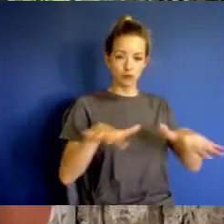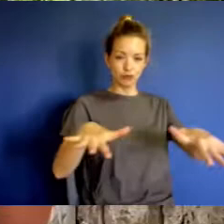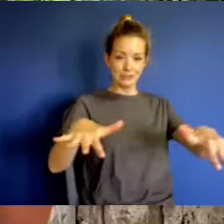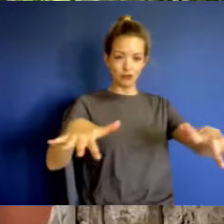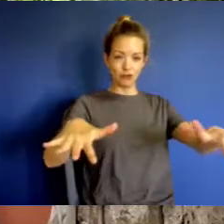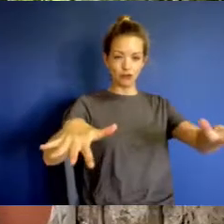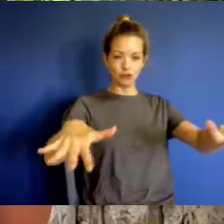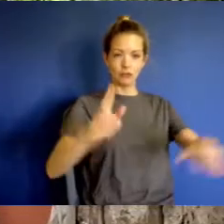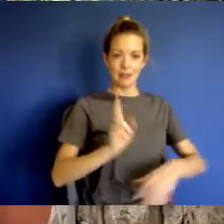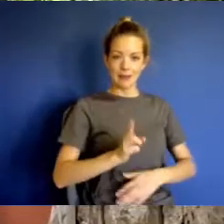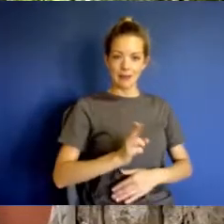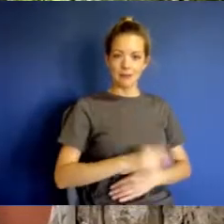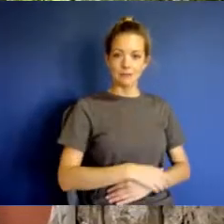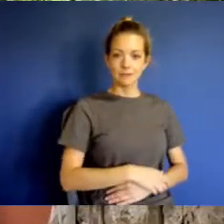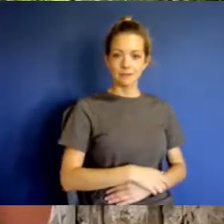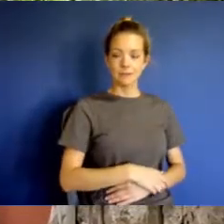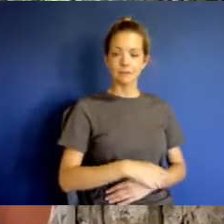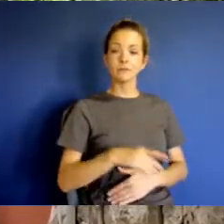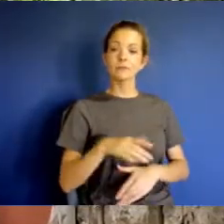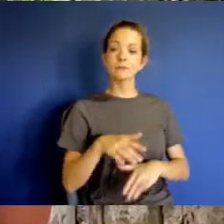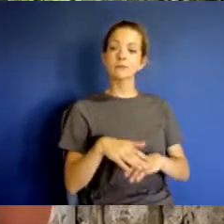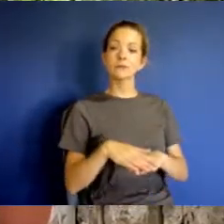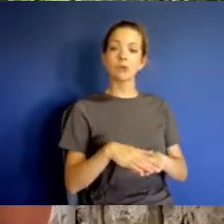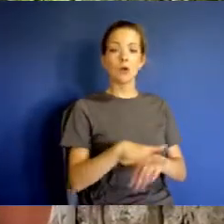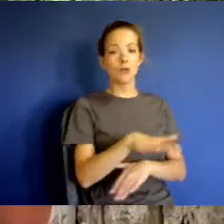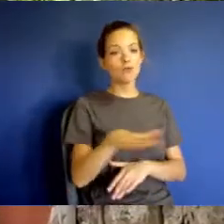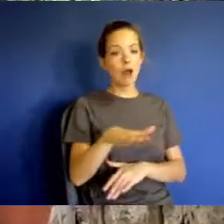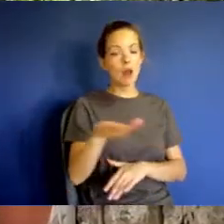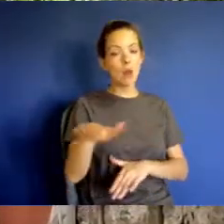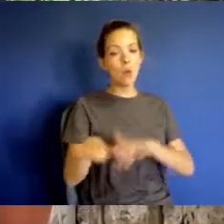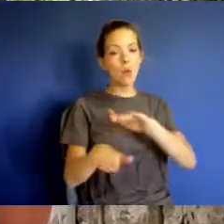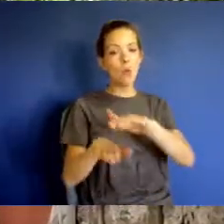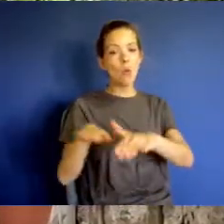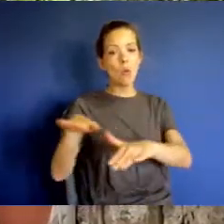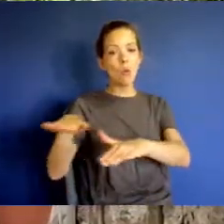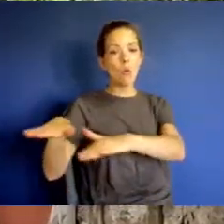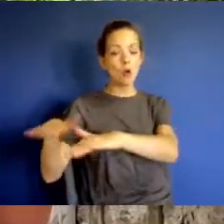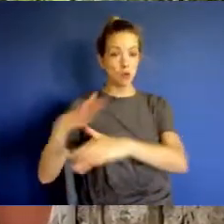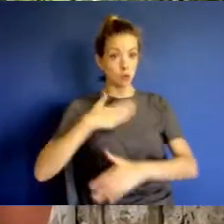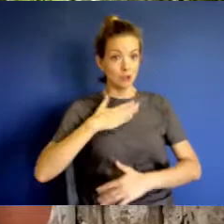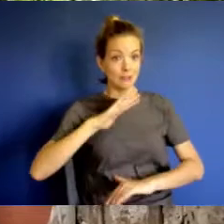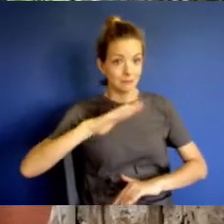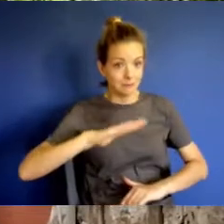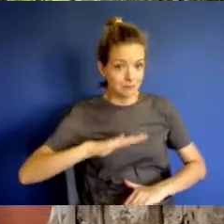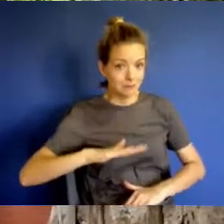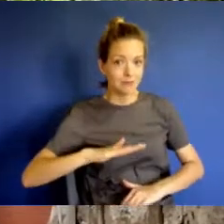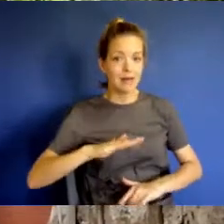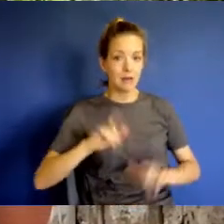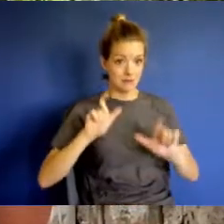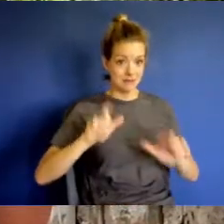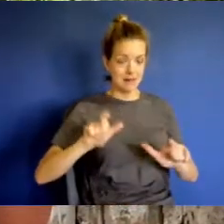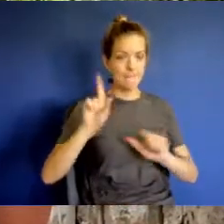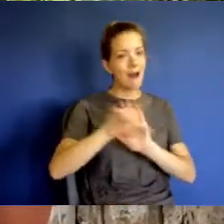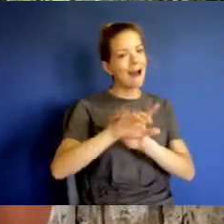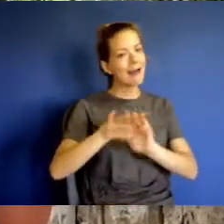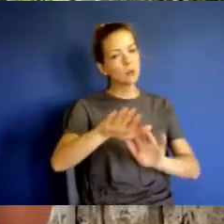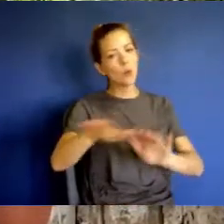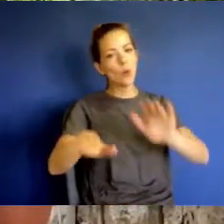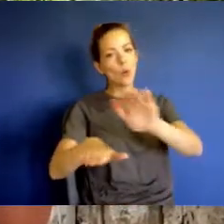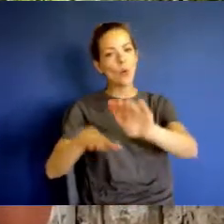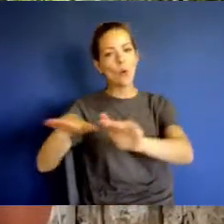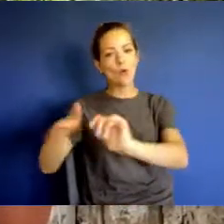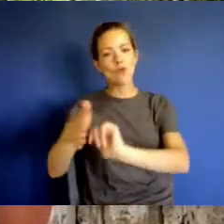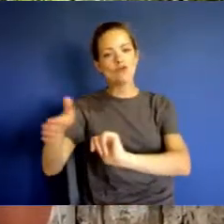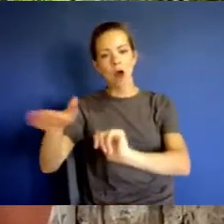Unfold the arms, reach them out in front of you again, and we're going to walk them over to the right hand side. So keep your chest down, stay in